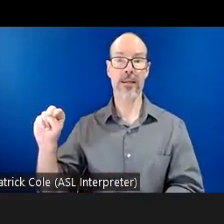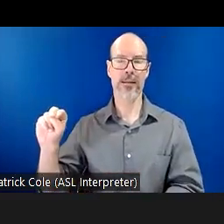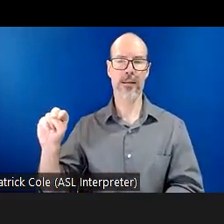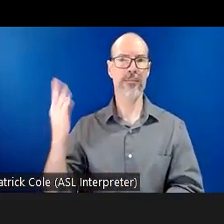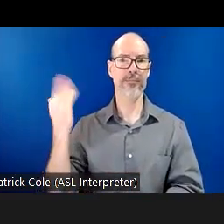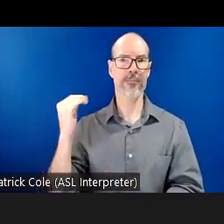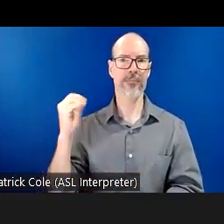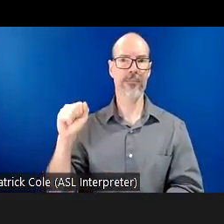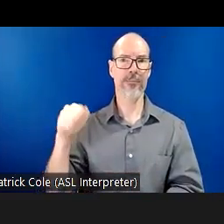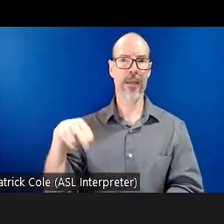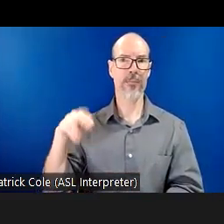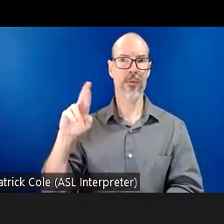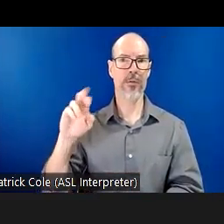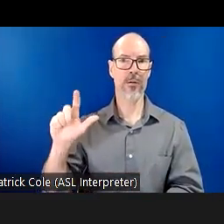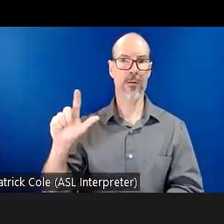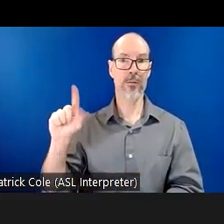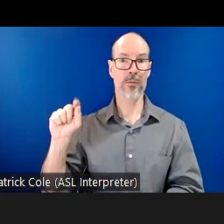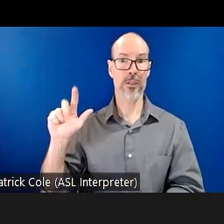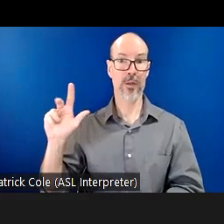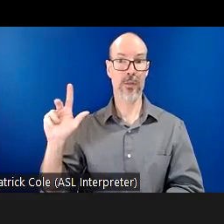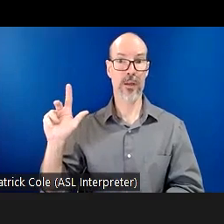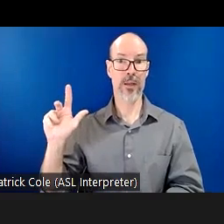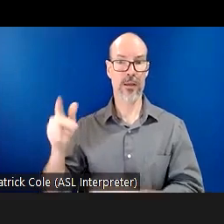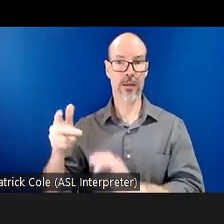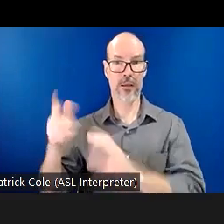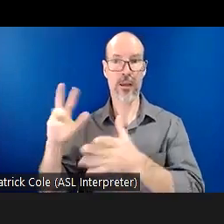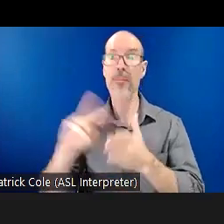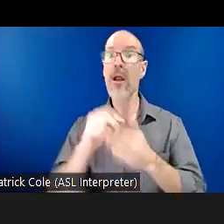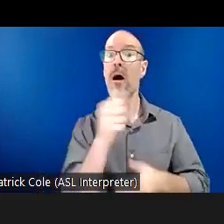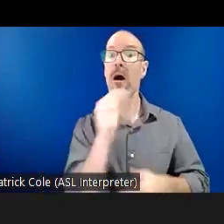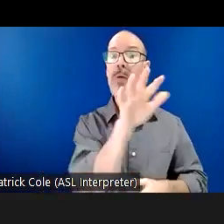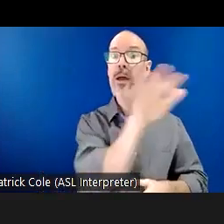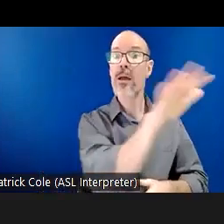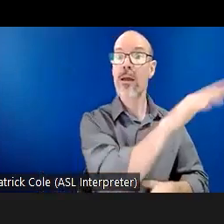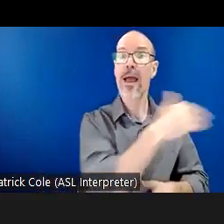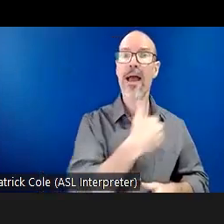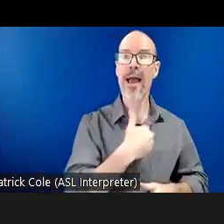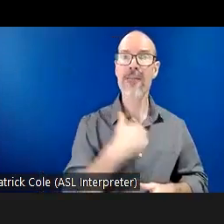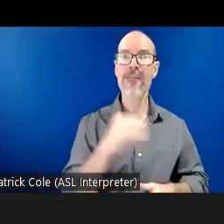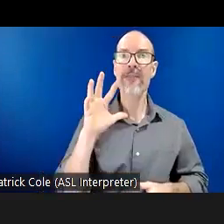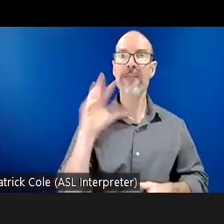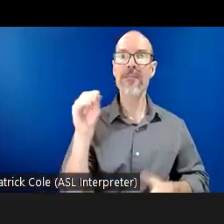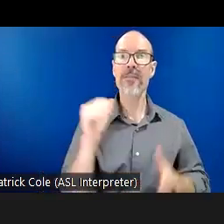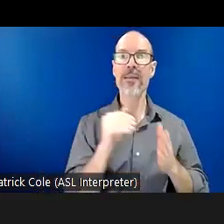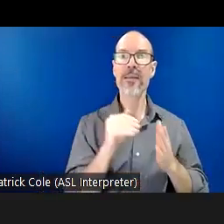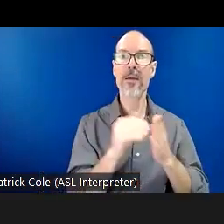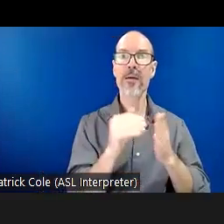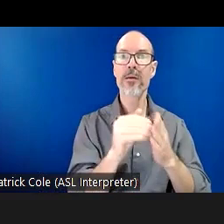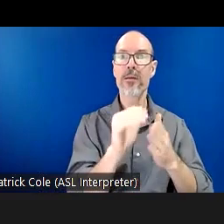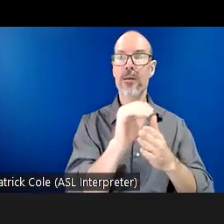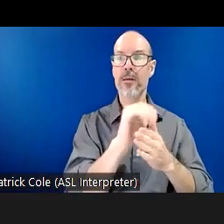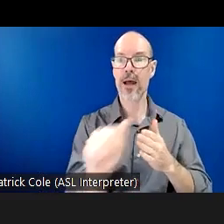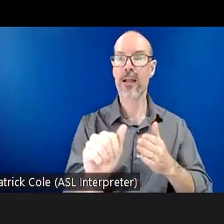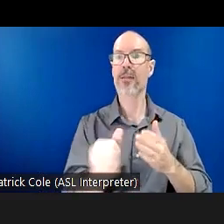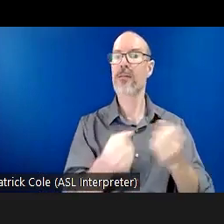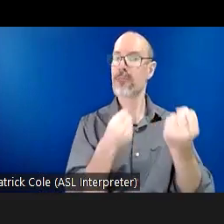the other regions of the country have a $50 million funded organization to provide support to CBOs.